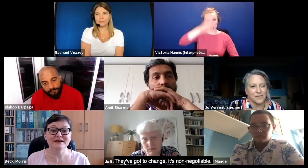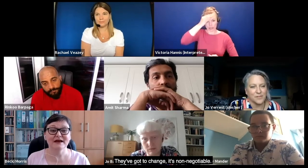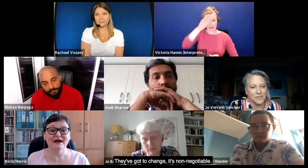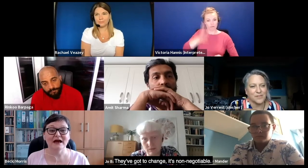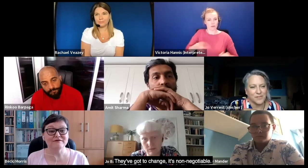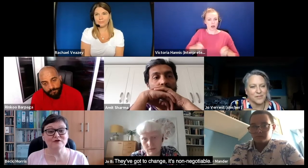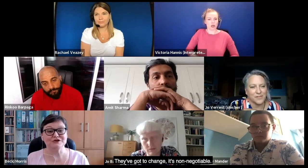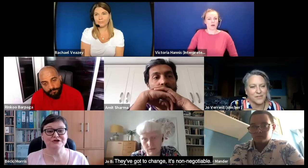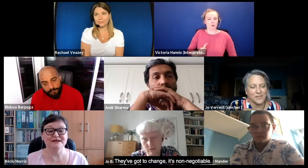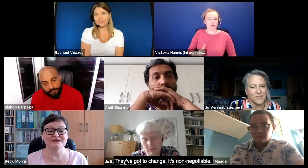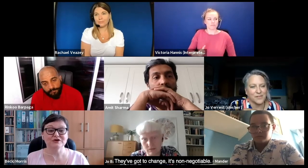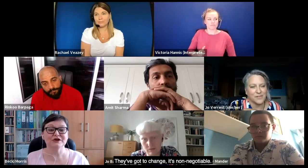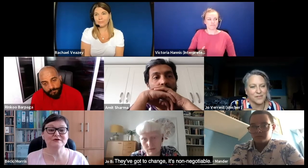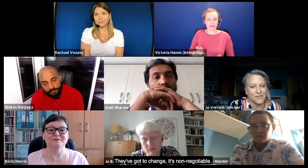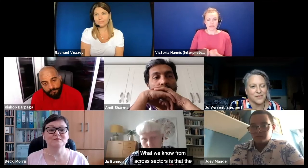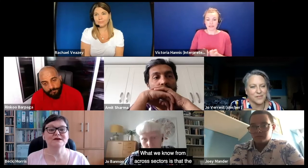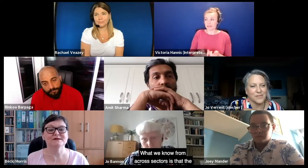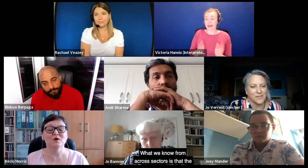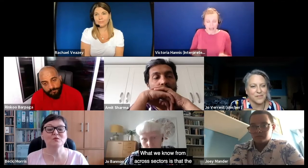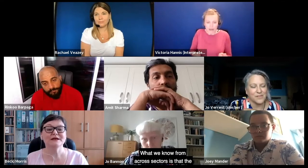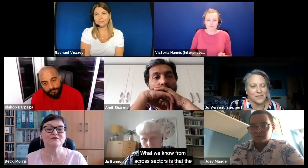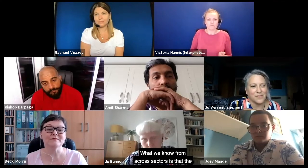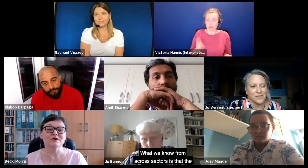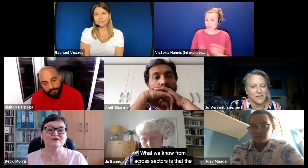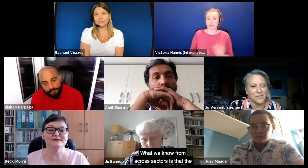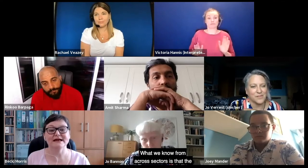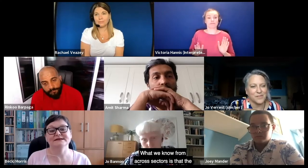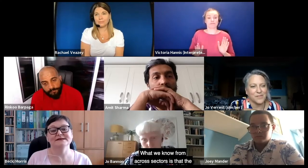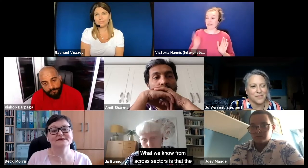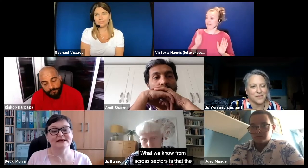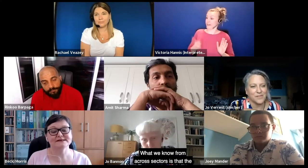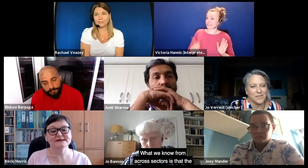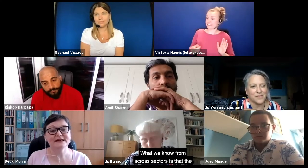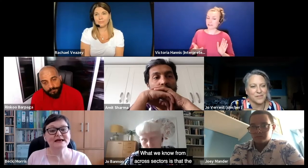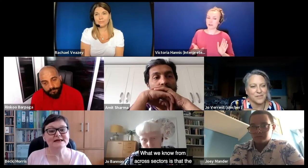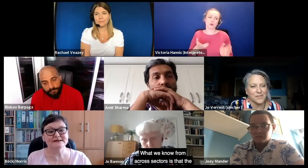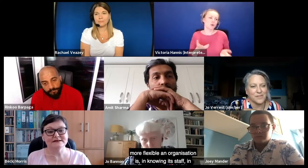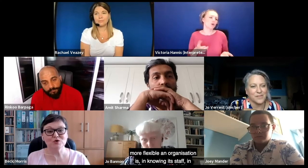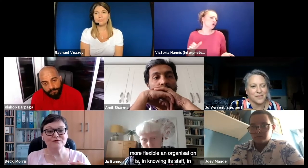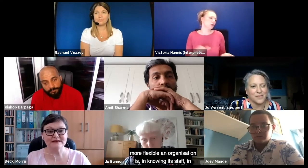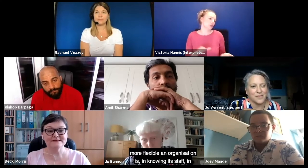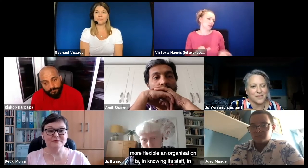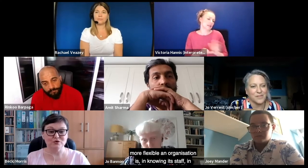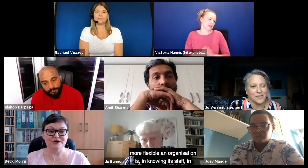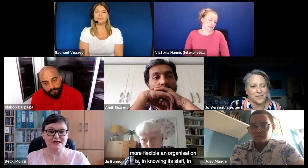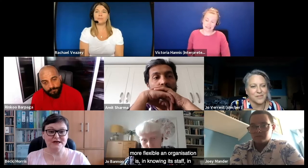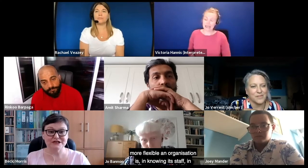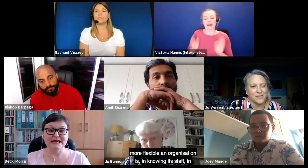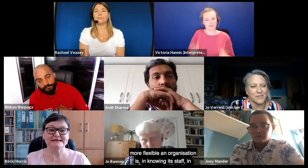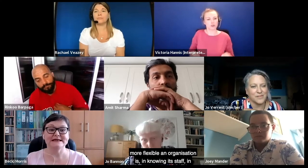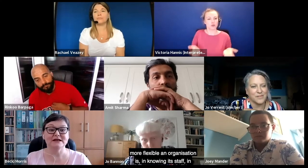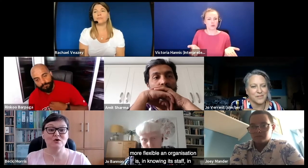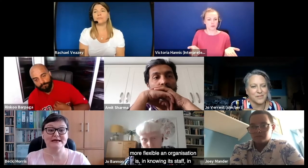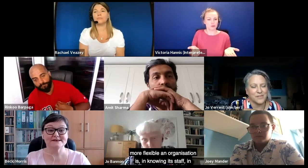change, and they've got to change. It's non-negotiable, because what we know from across sectors is that the more flexible an